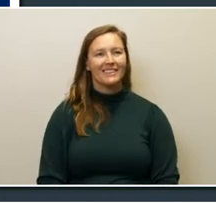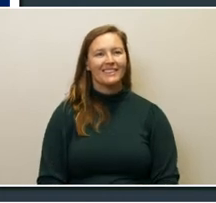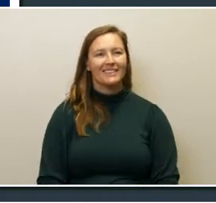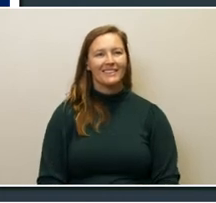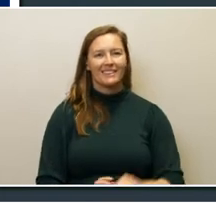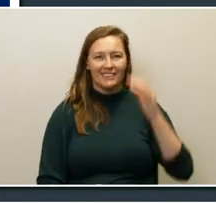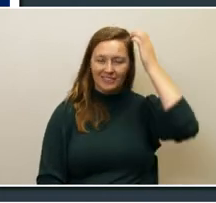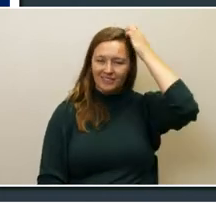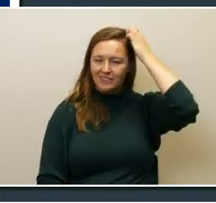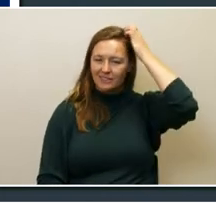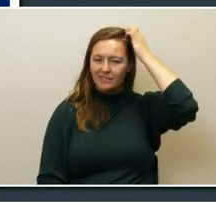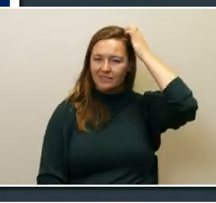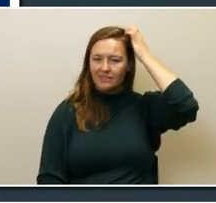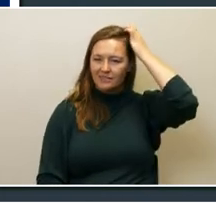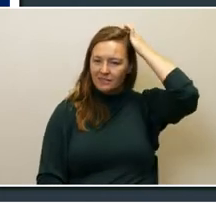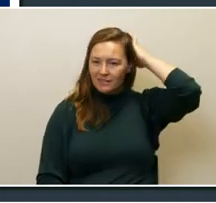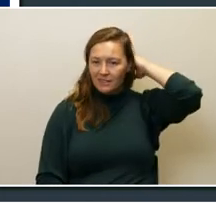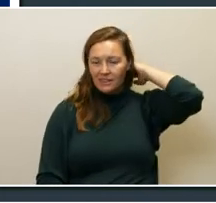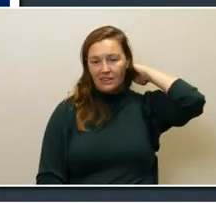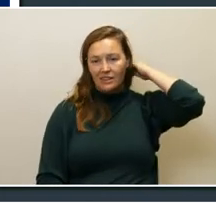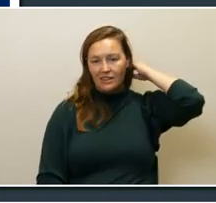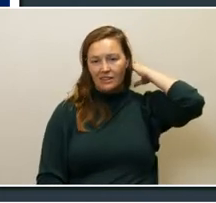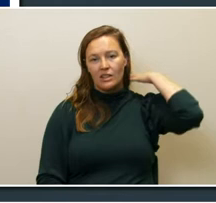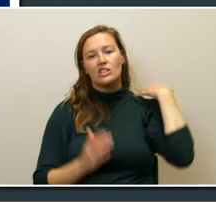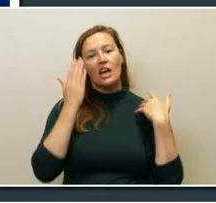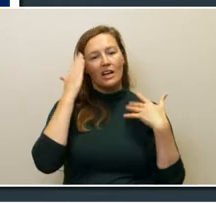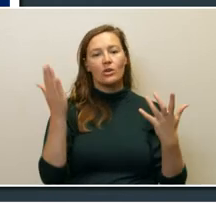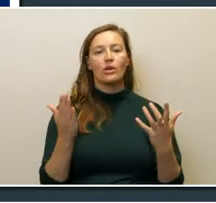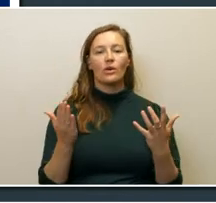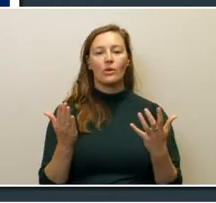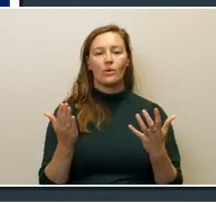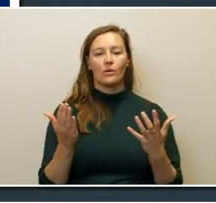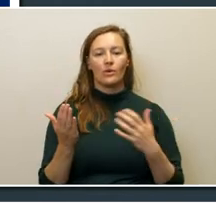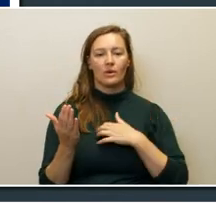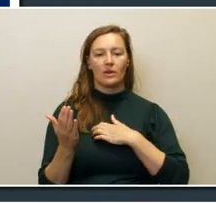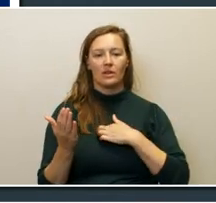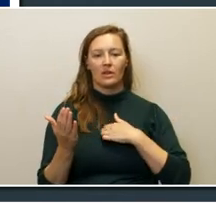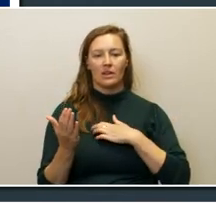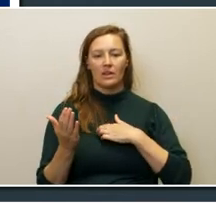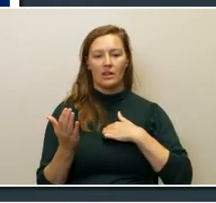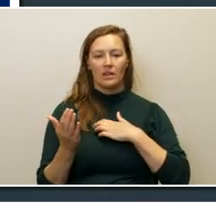I don't know what council's vision for a wetland is between us and Ahuriri,